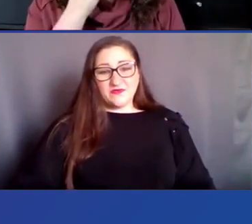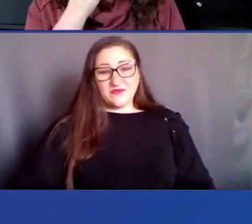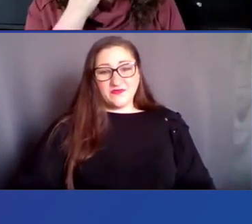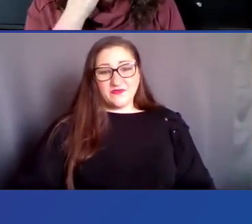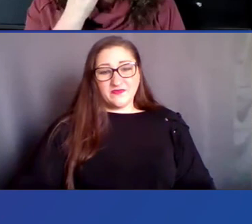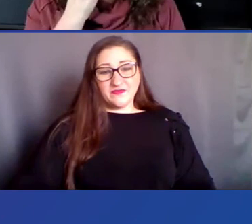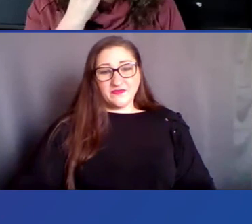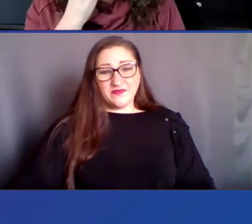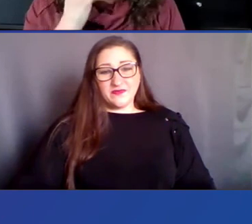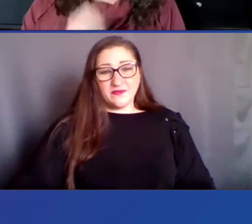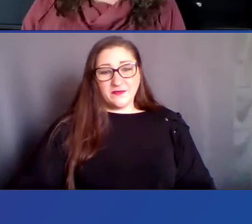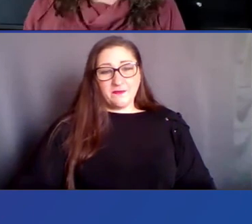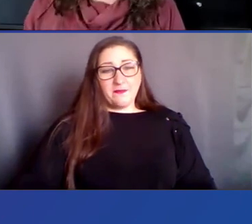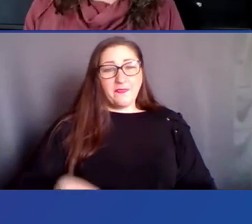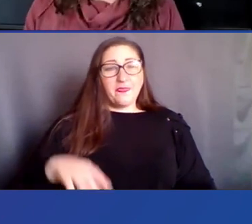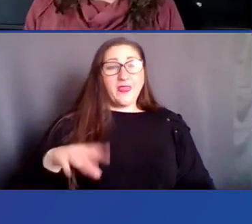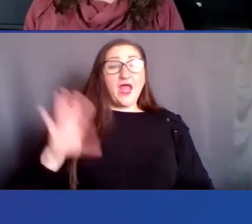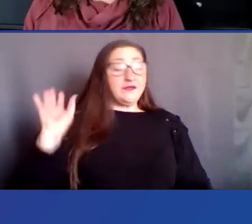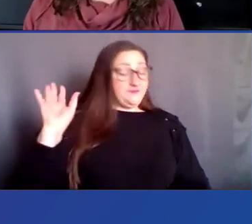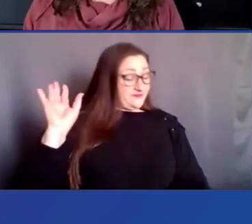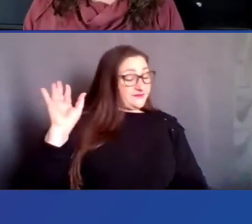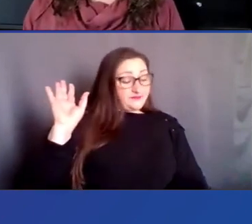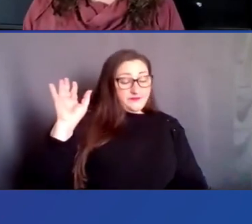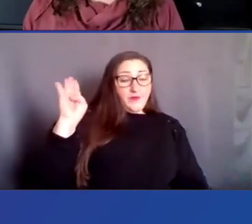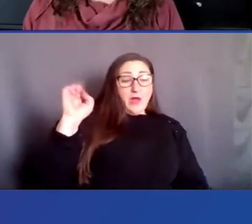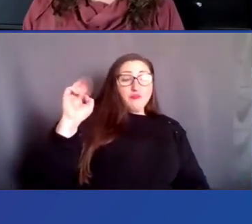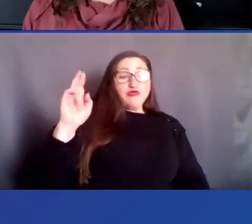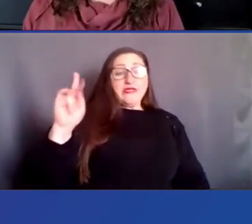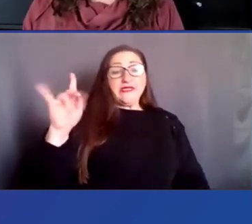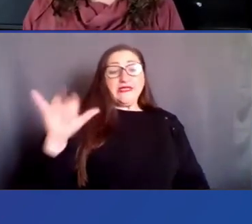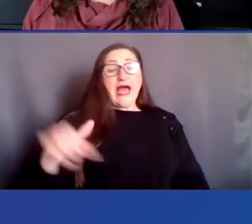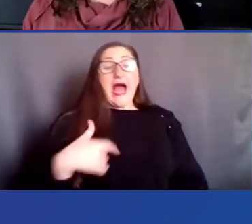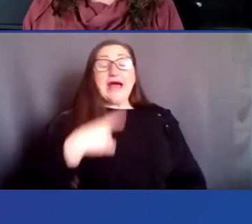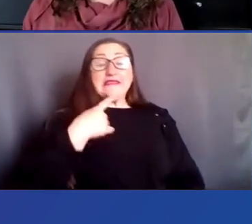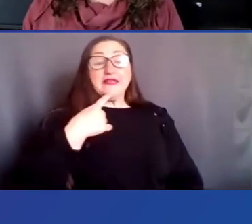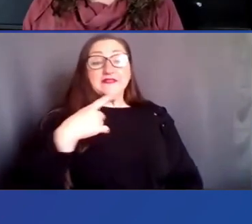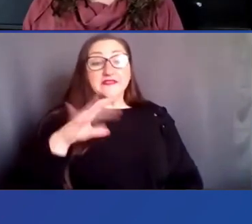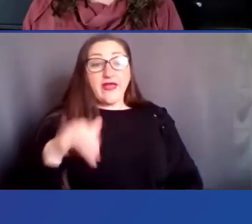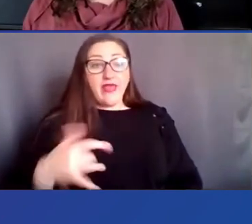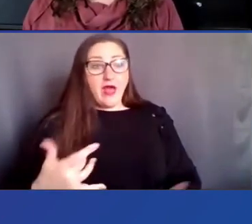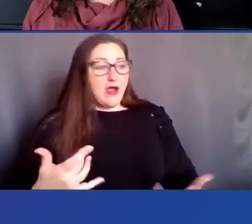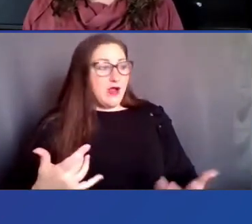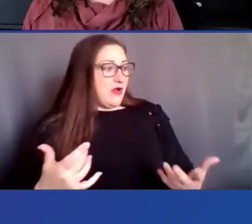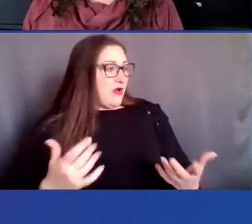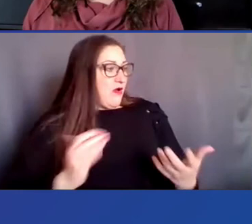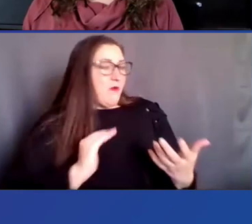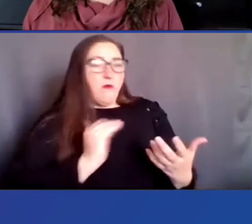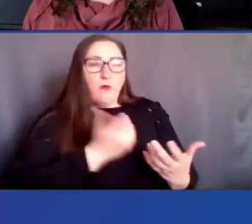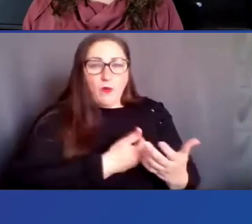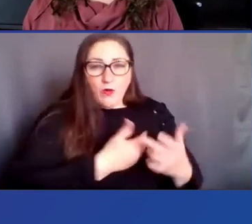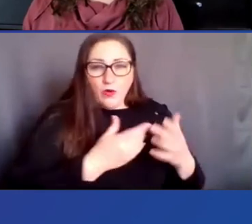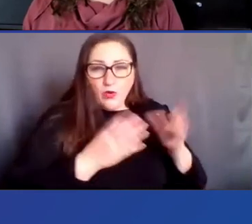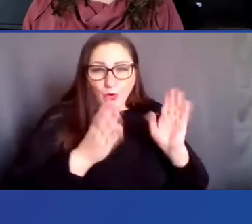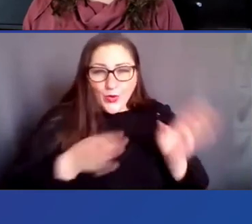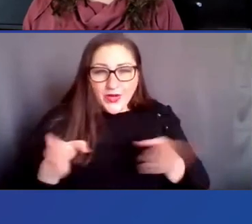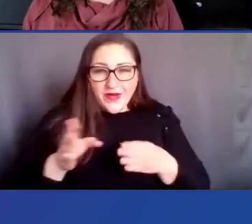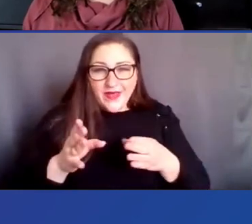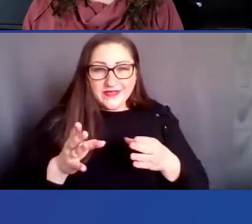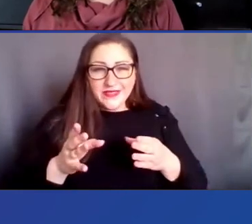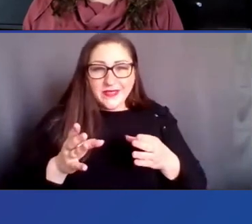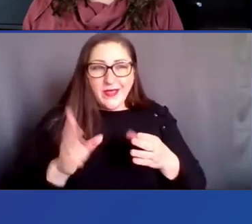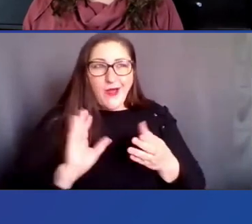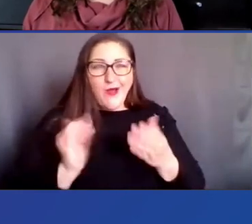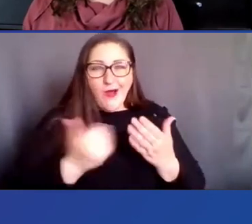And that's also do think I have to just say this. Our reward, like our organizing,